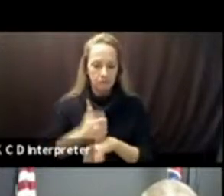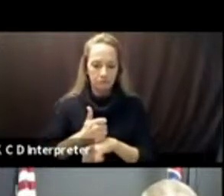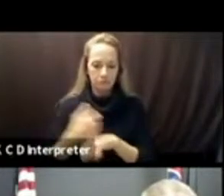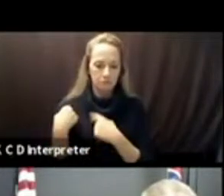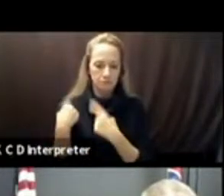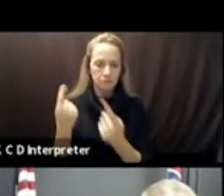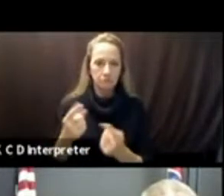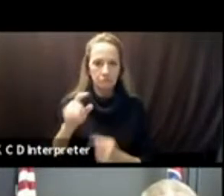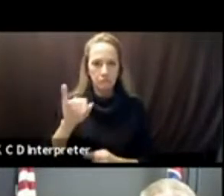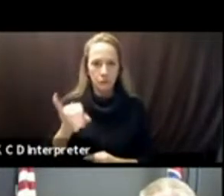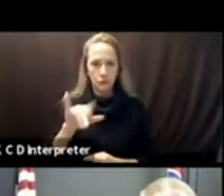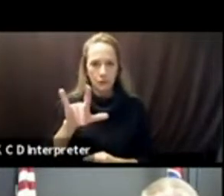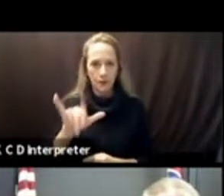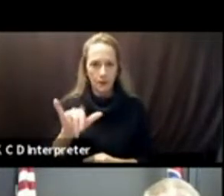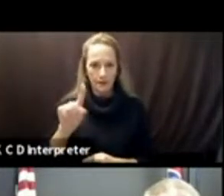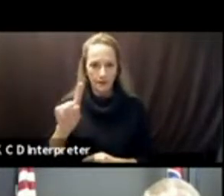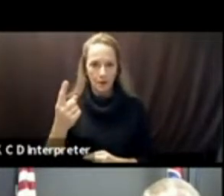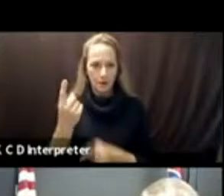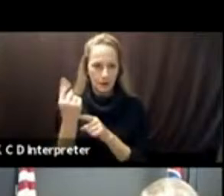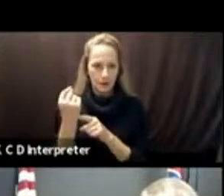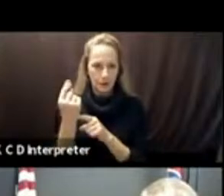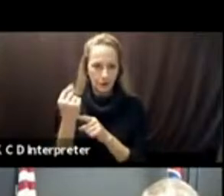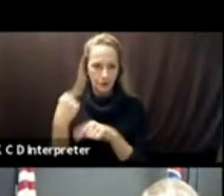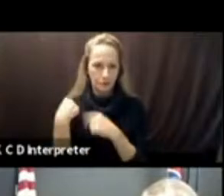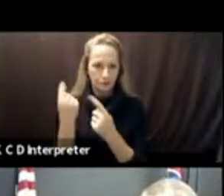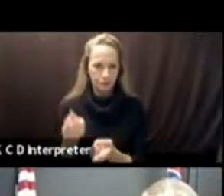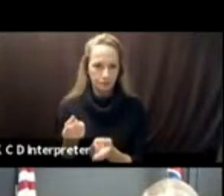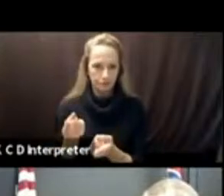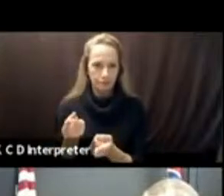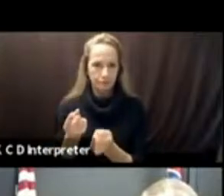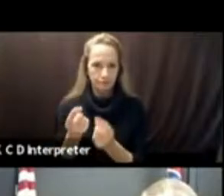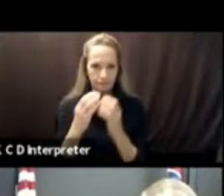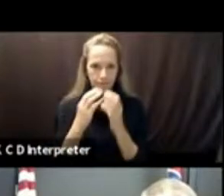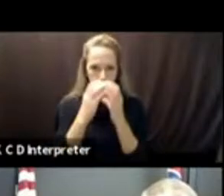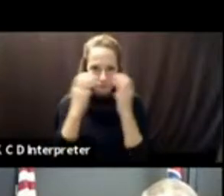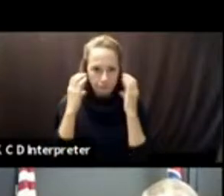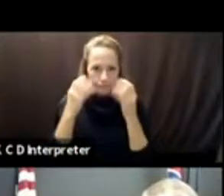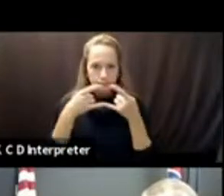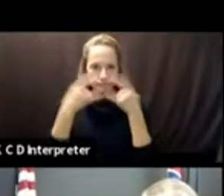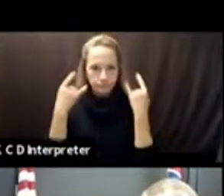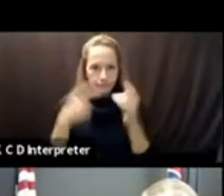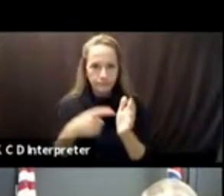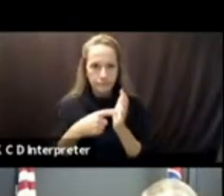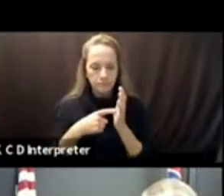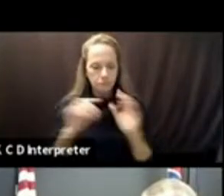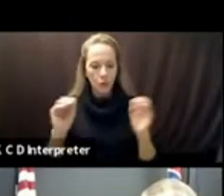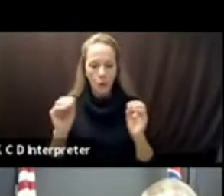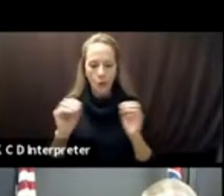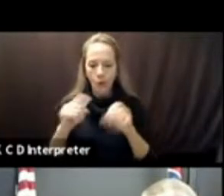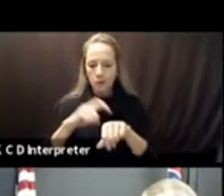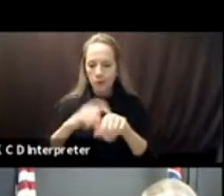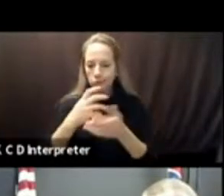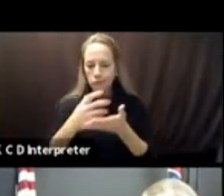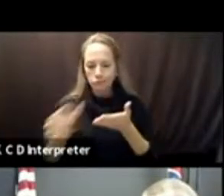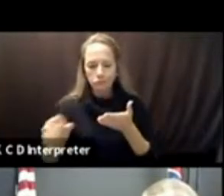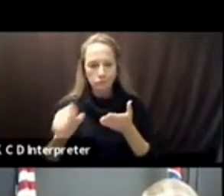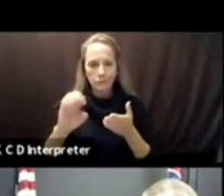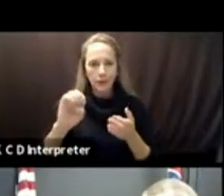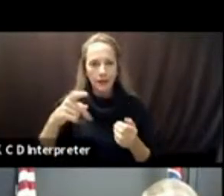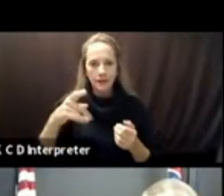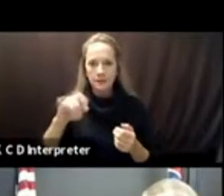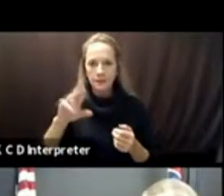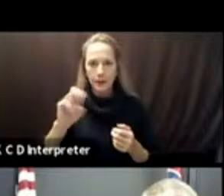July 1 of last year, and it has no specific expiration date. So any comments,